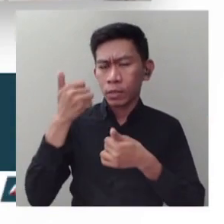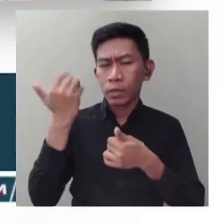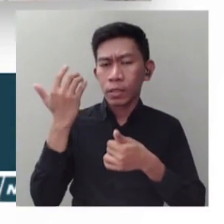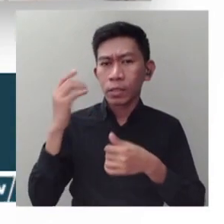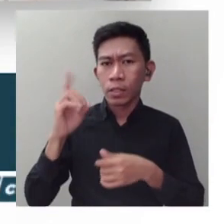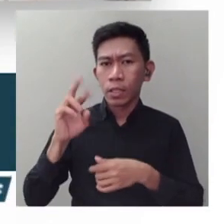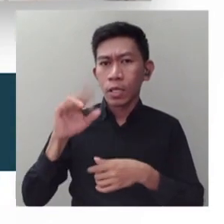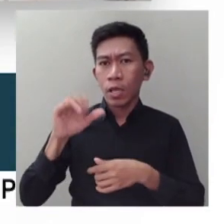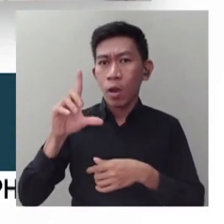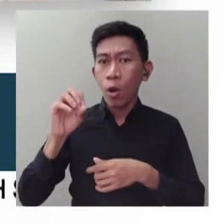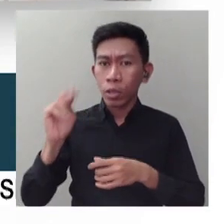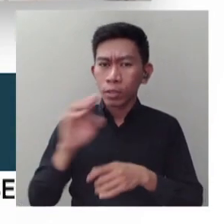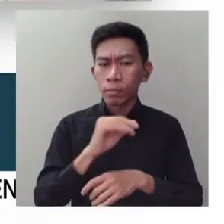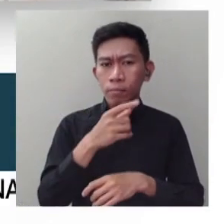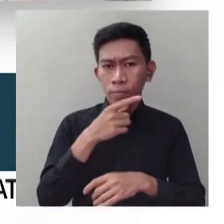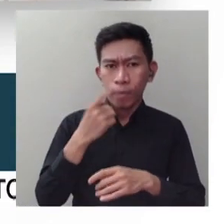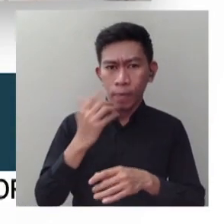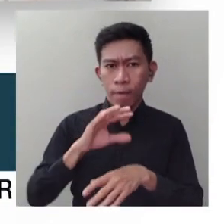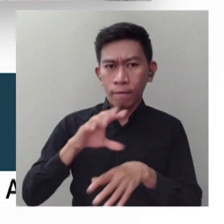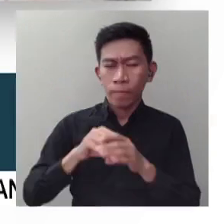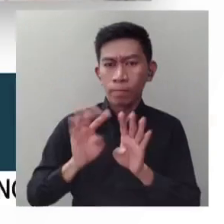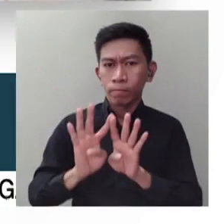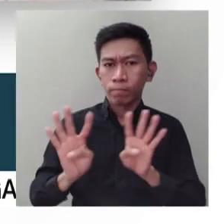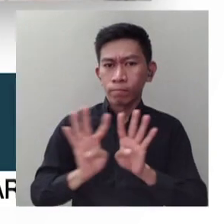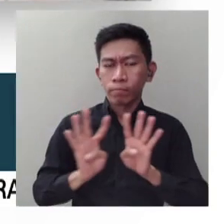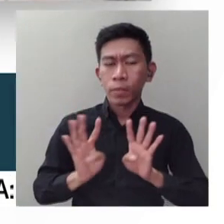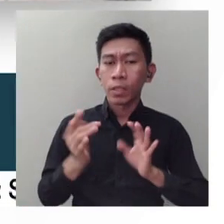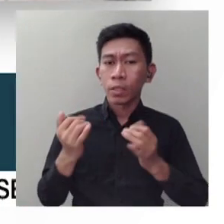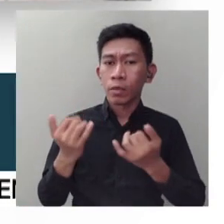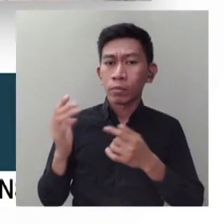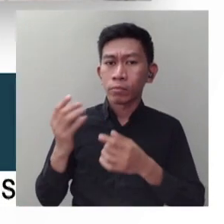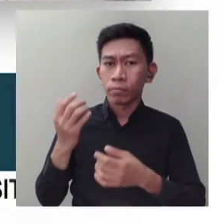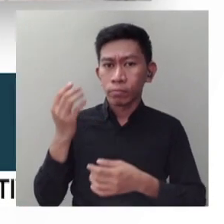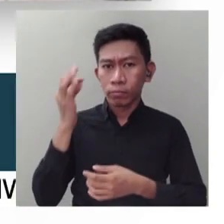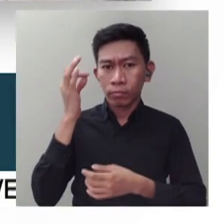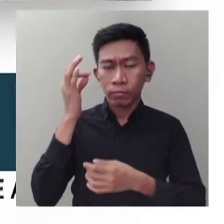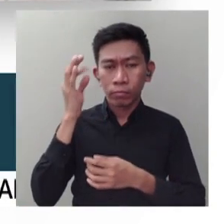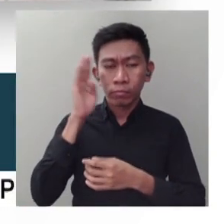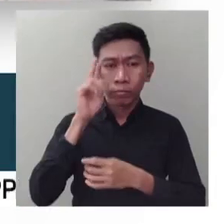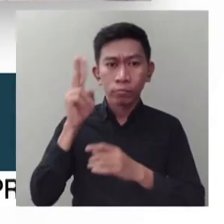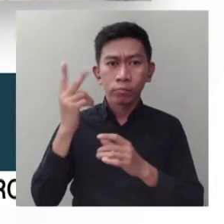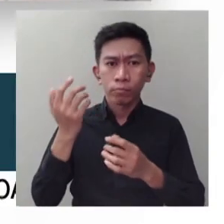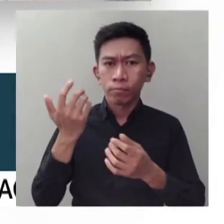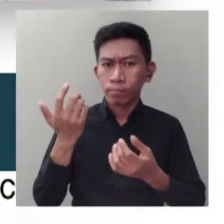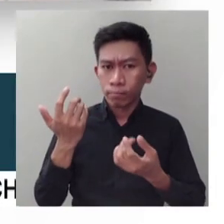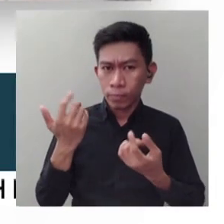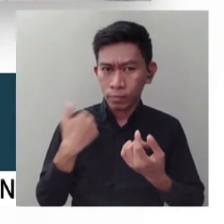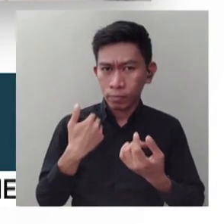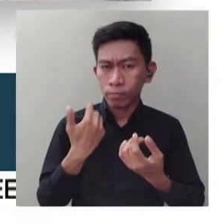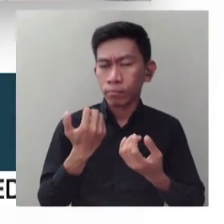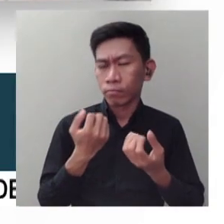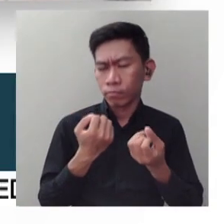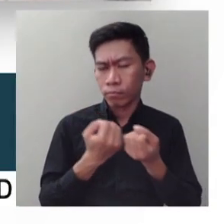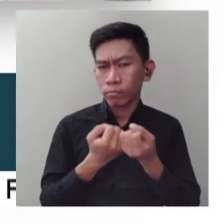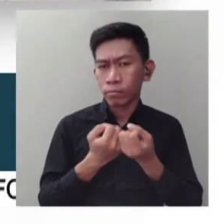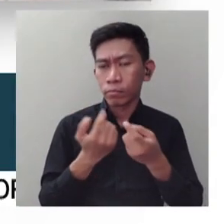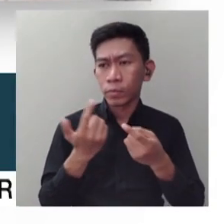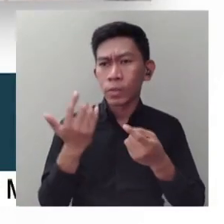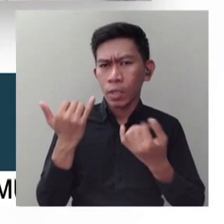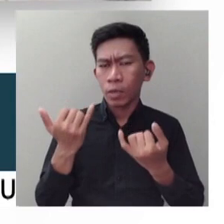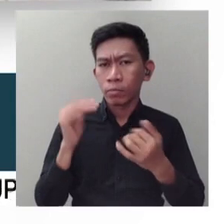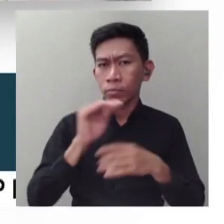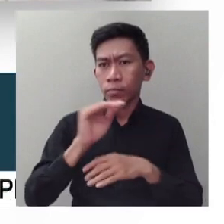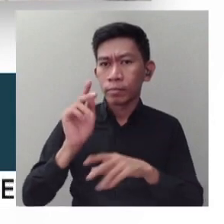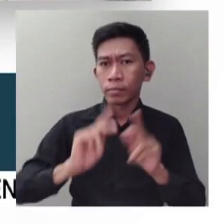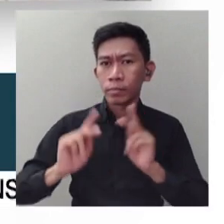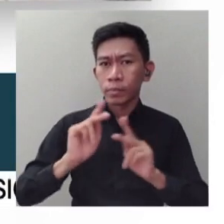Jr. expressed solidarity with Filipinos commemorating Ninoy Aquino Day. He urged the public to set aside political differences and unite